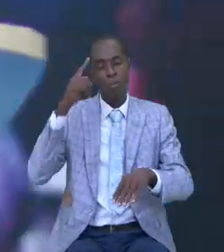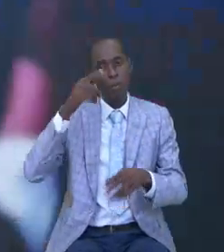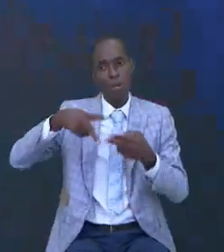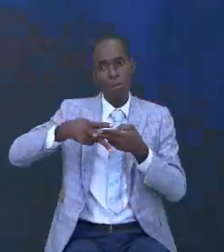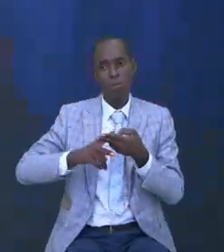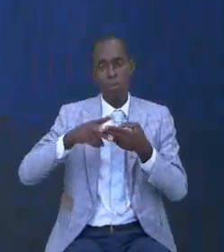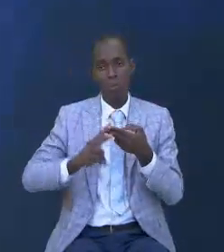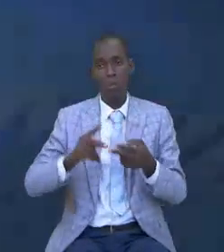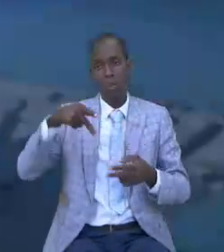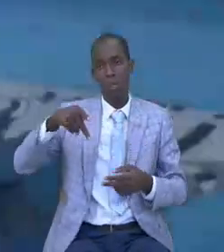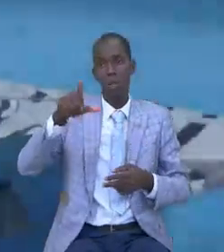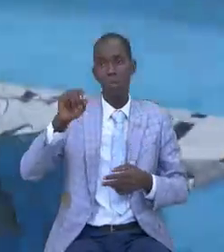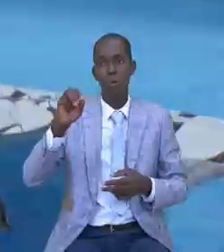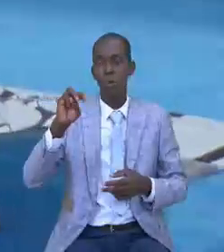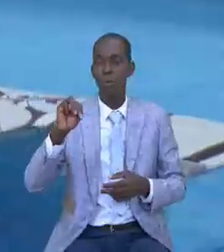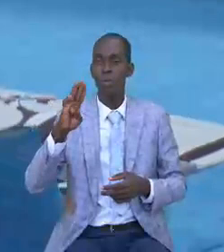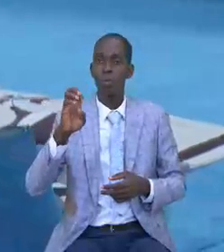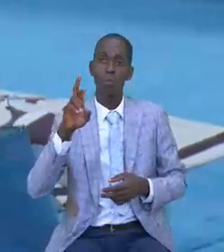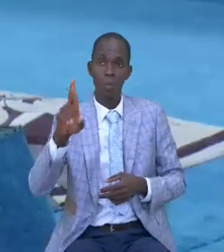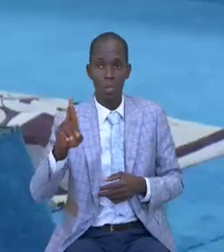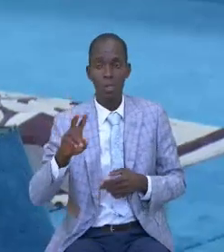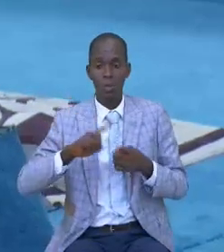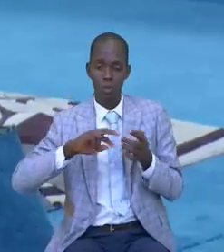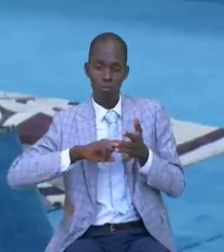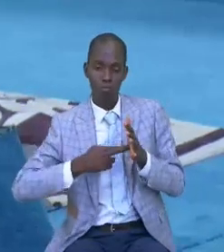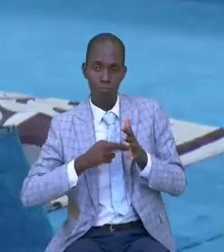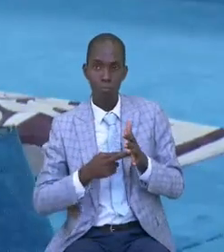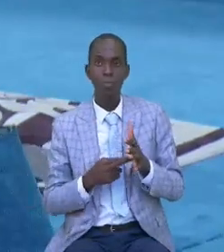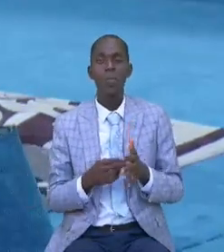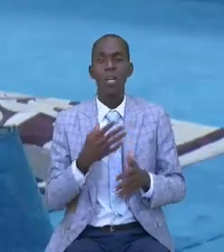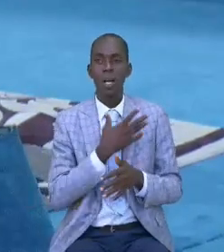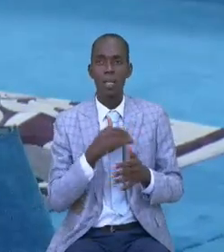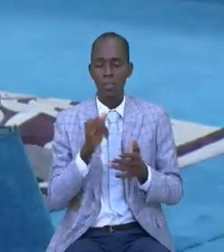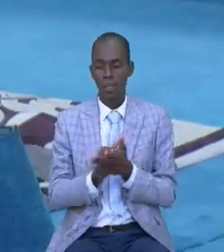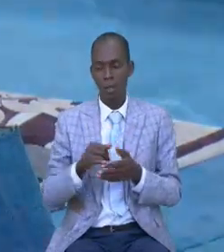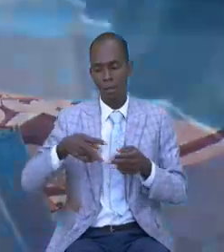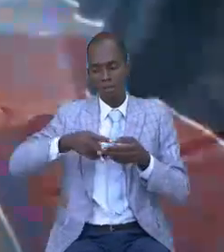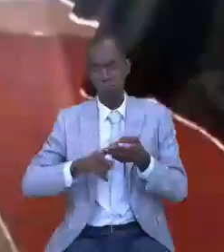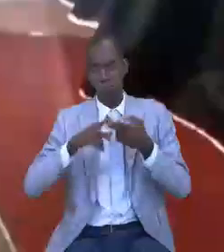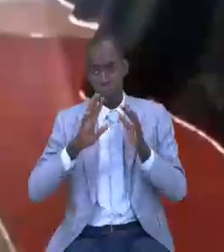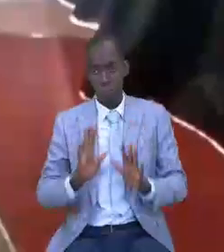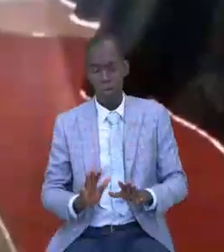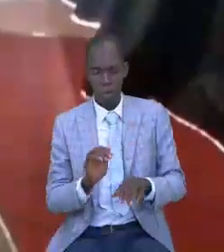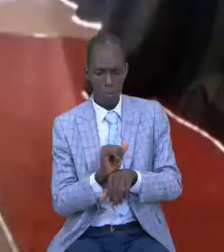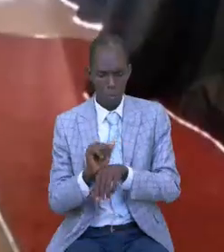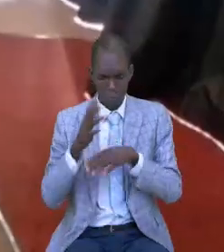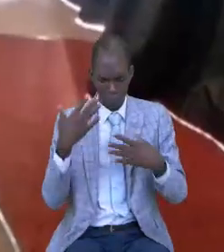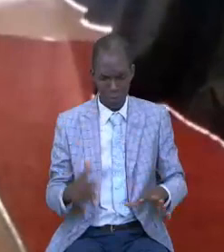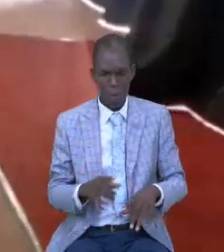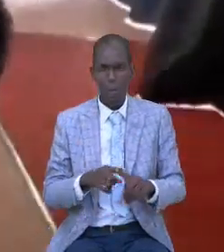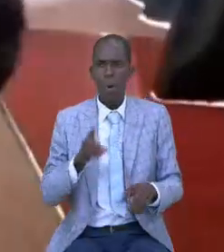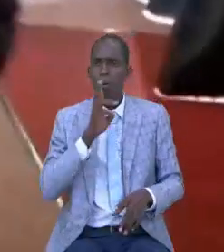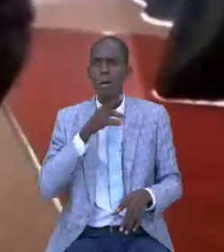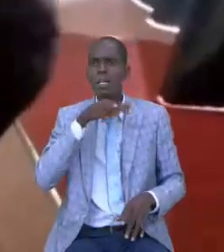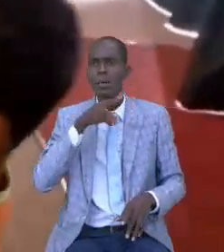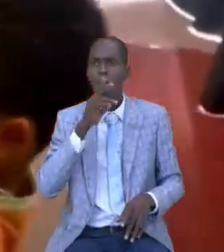came, and after the plumber came and the plumber went away, The water is still there. The dirty waters are